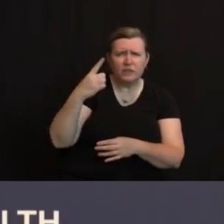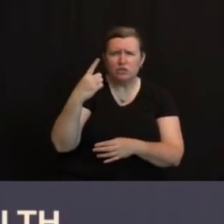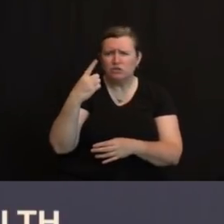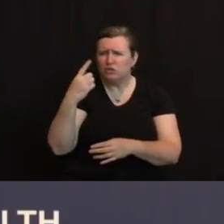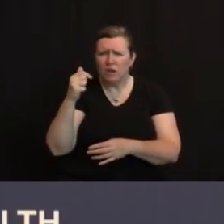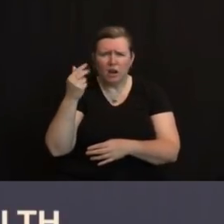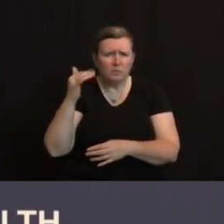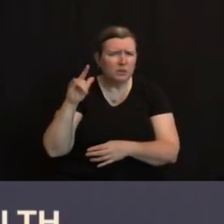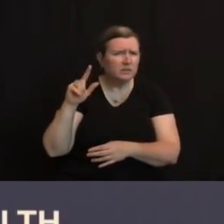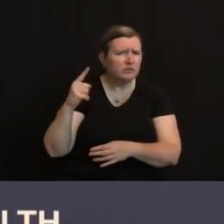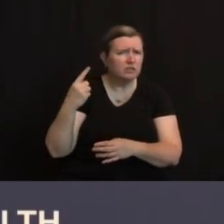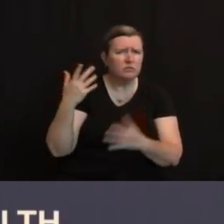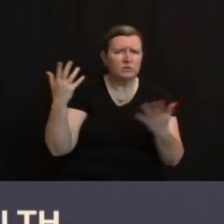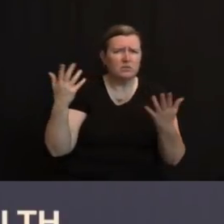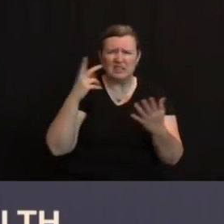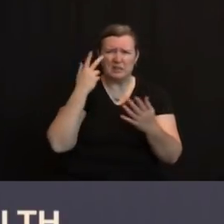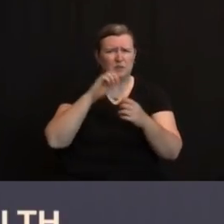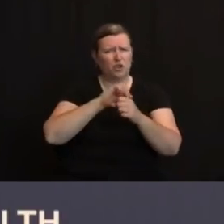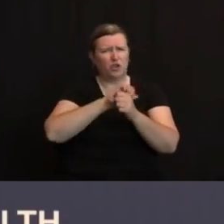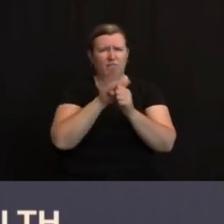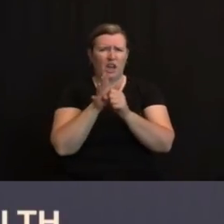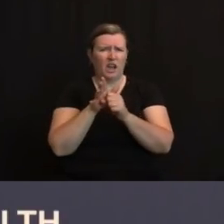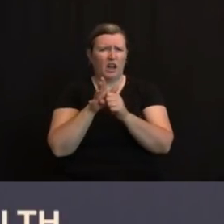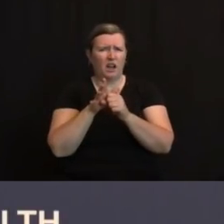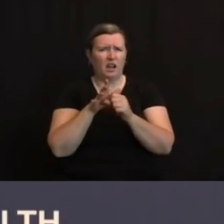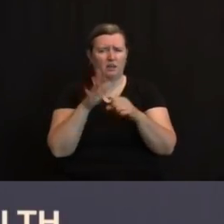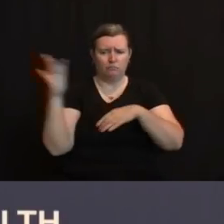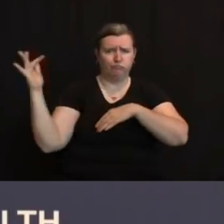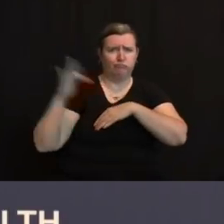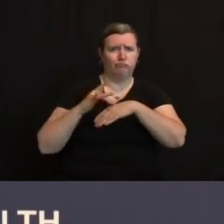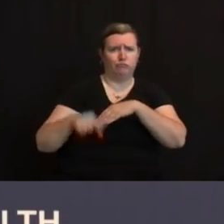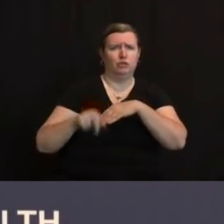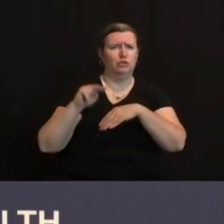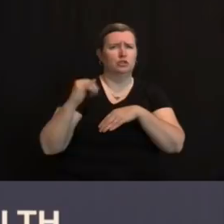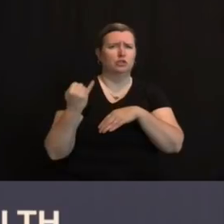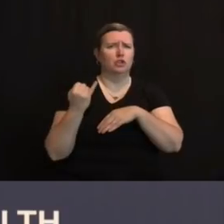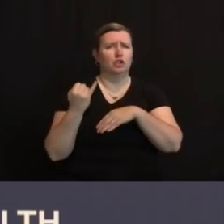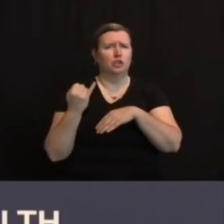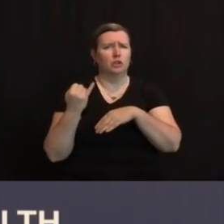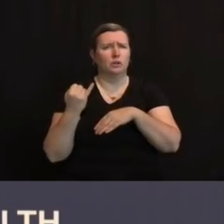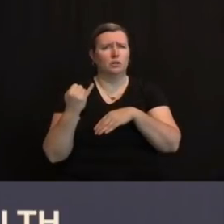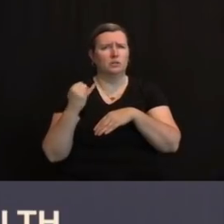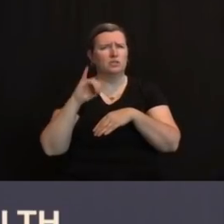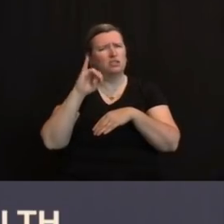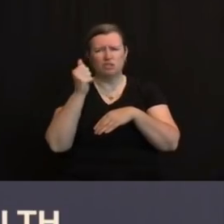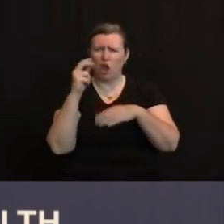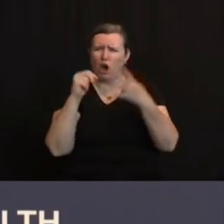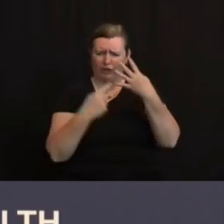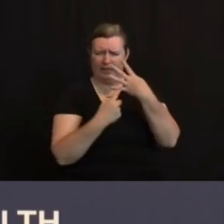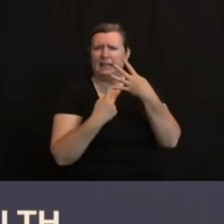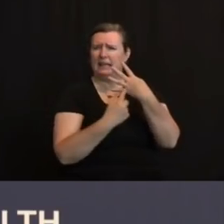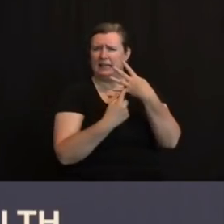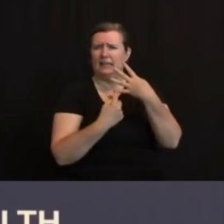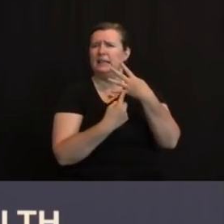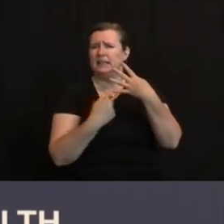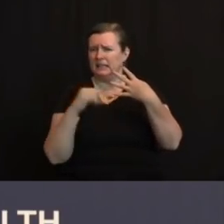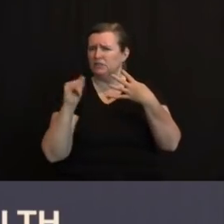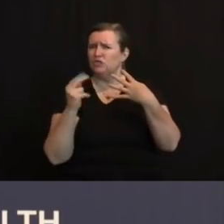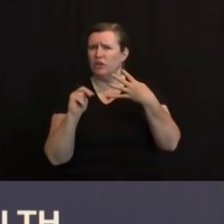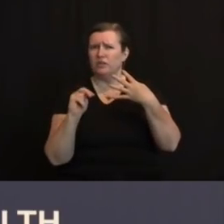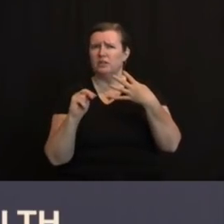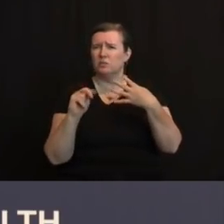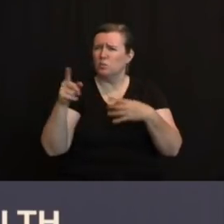evidence that the coronavirus may have been in New Jersey as early as the end of January. And can you tell us specifically